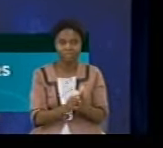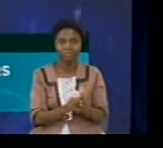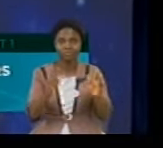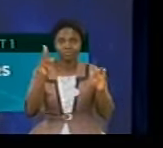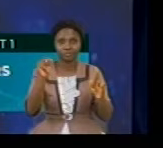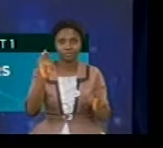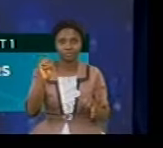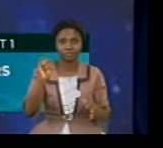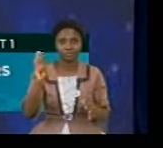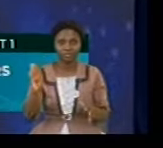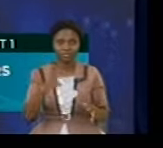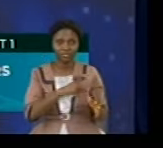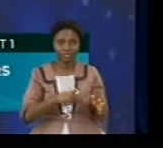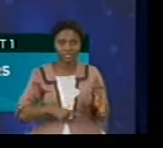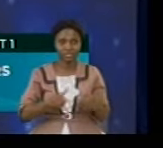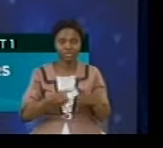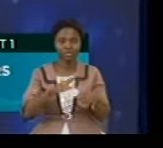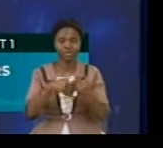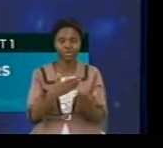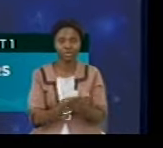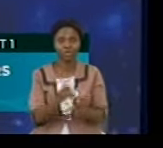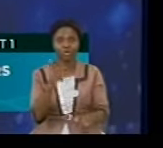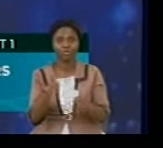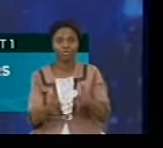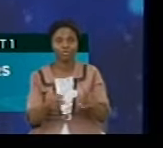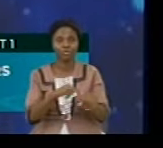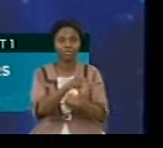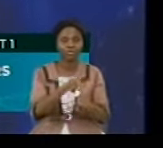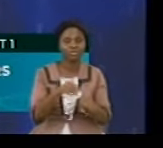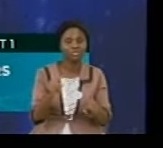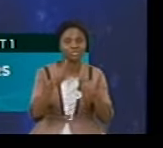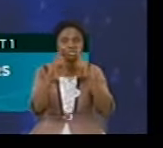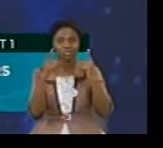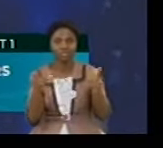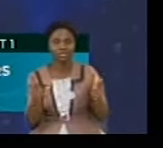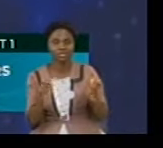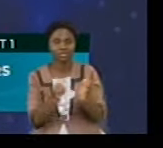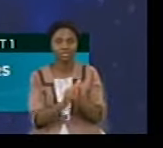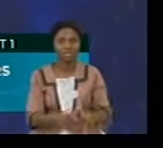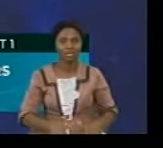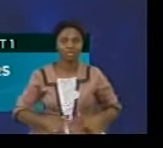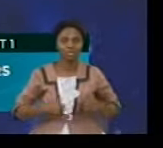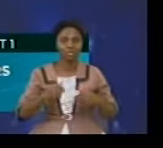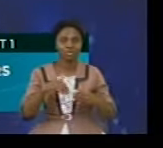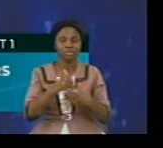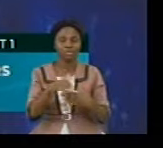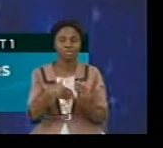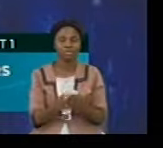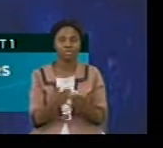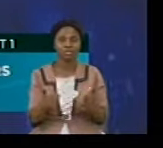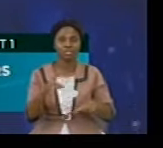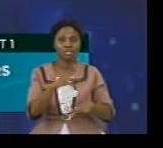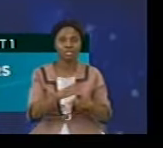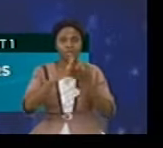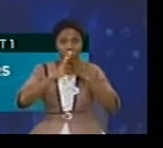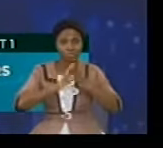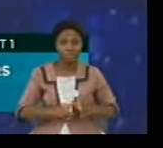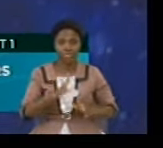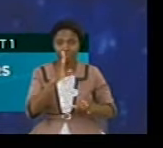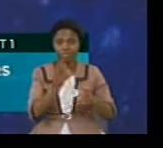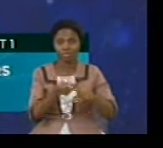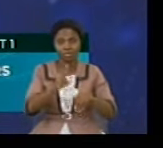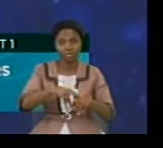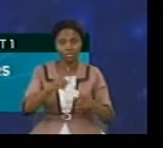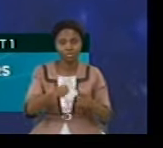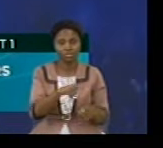all people, all nations and all languages that dwell in all the earth, peace be